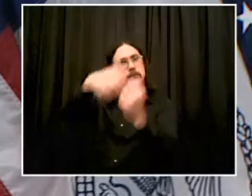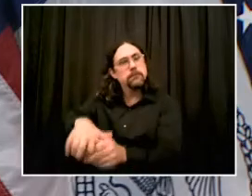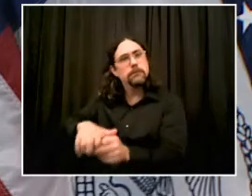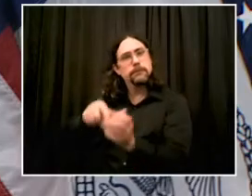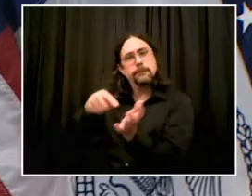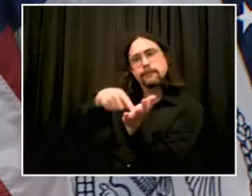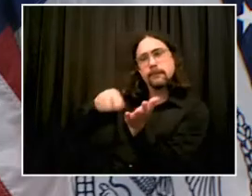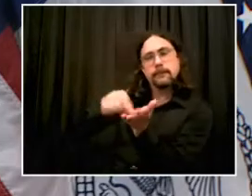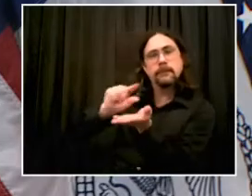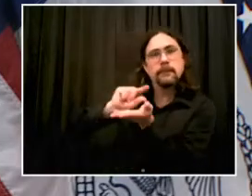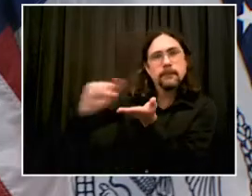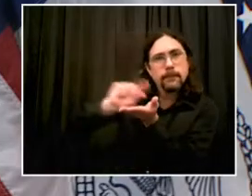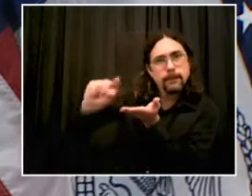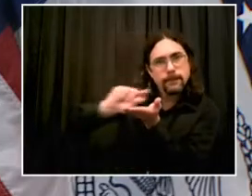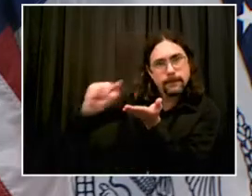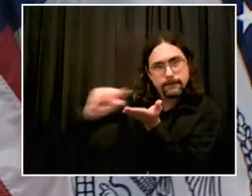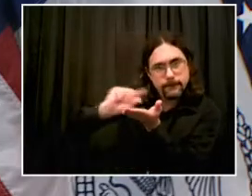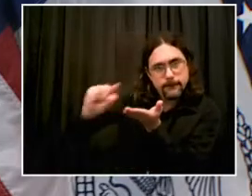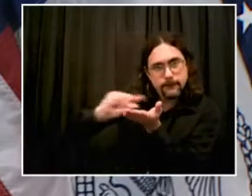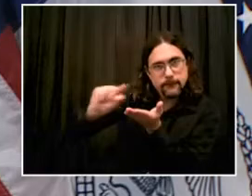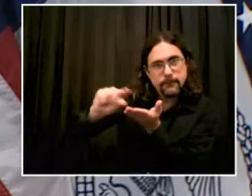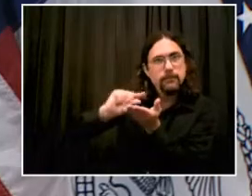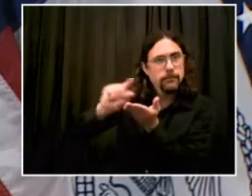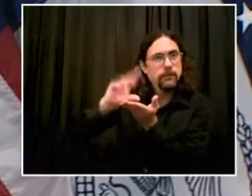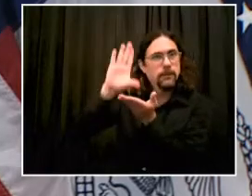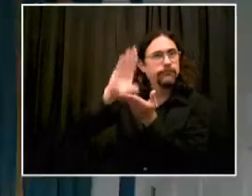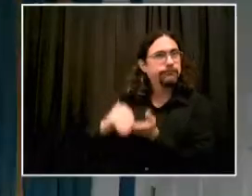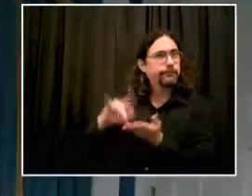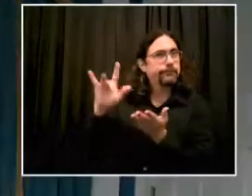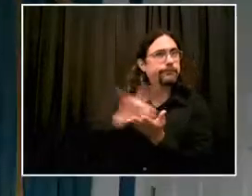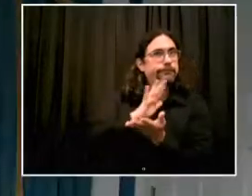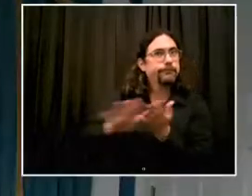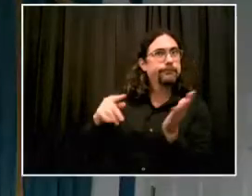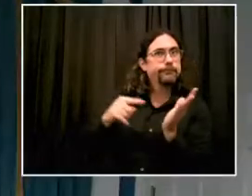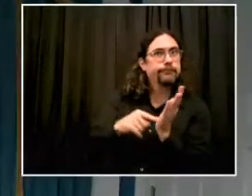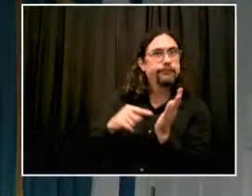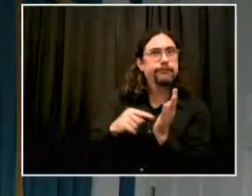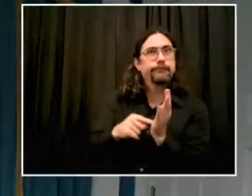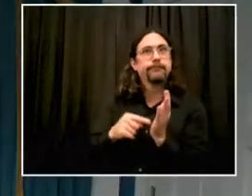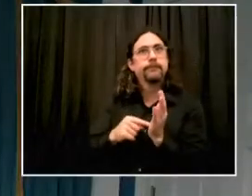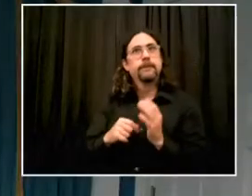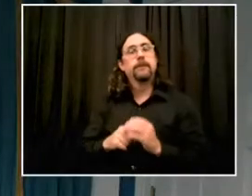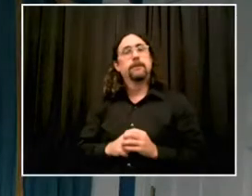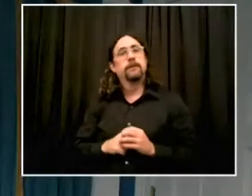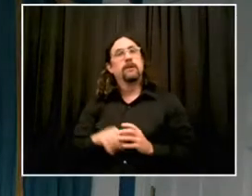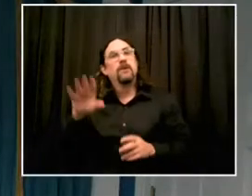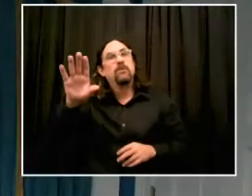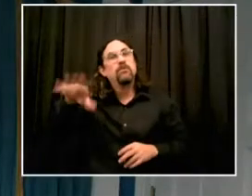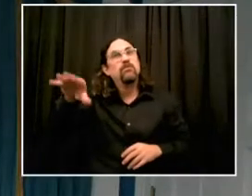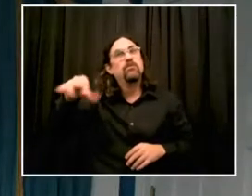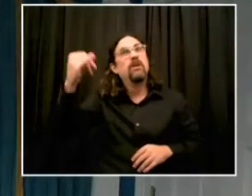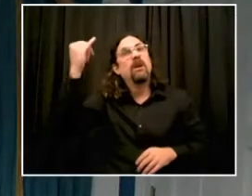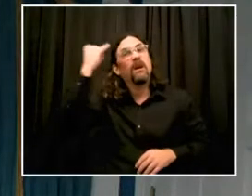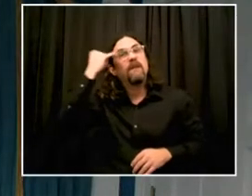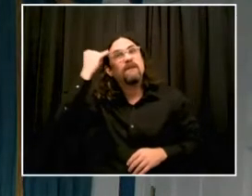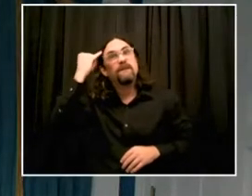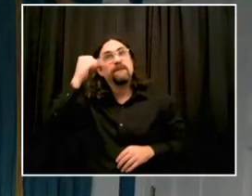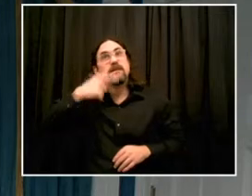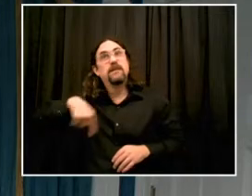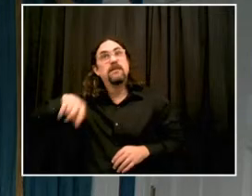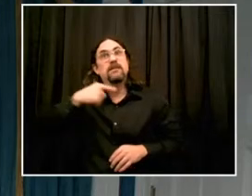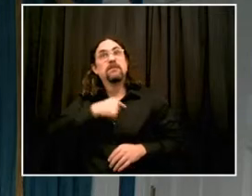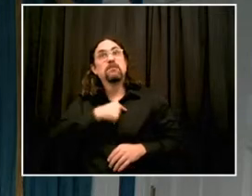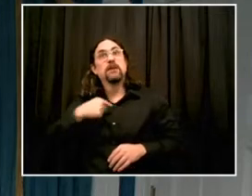to avert this crisis. But Sheriff, go ahead on the specific question. Sure. So just a little clarification. Although the sheriff